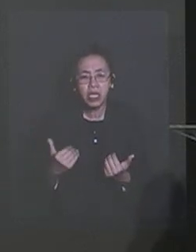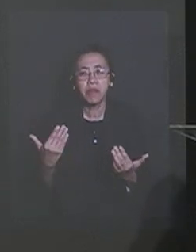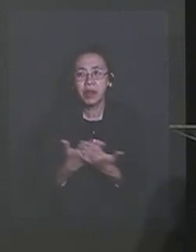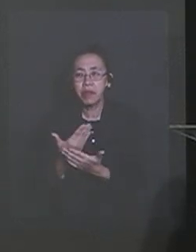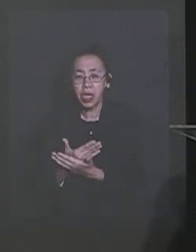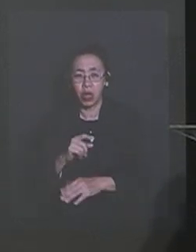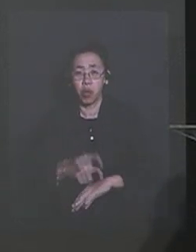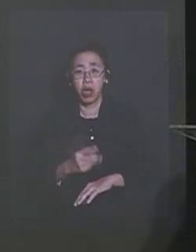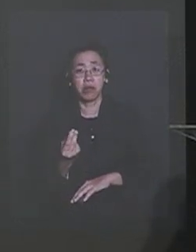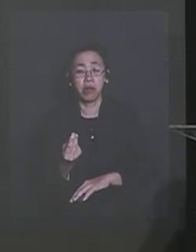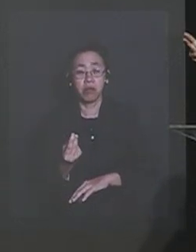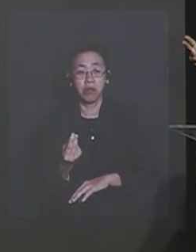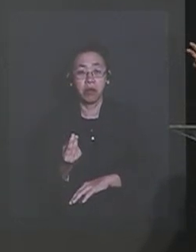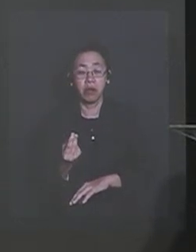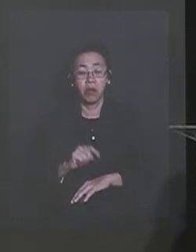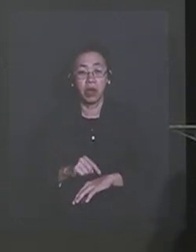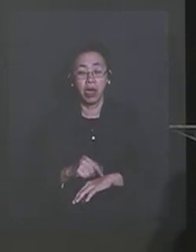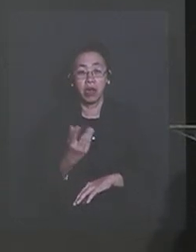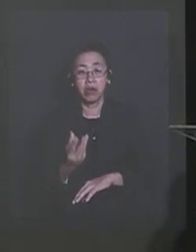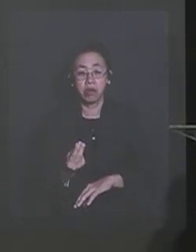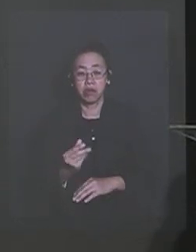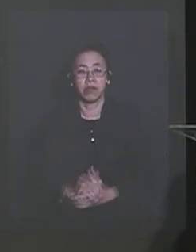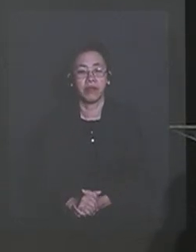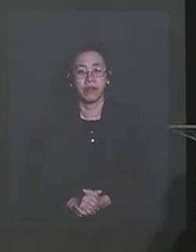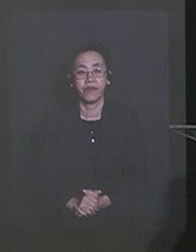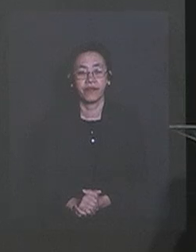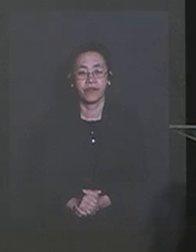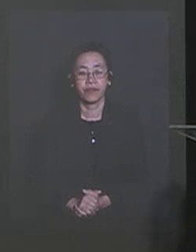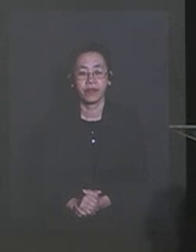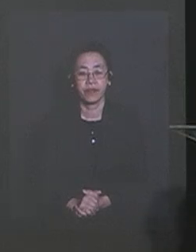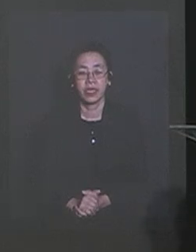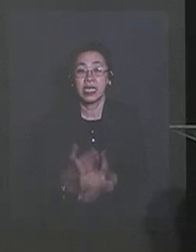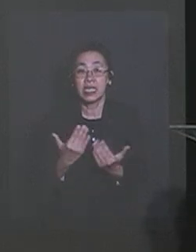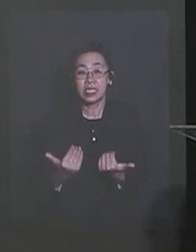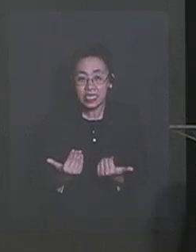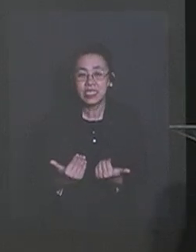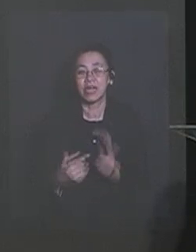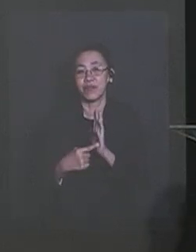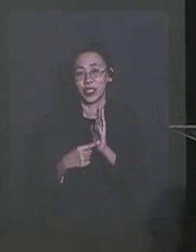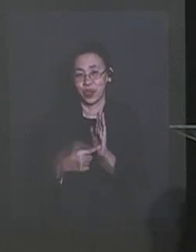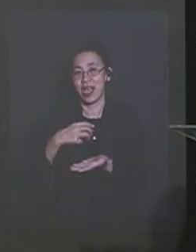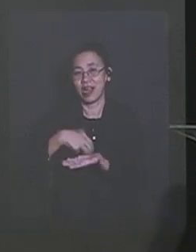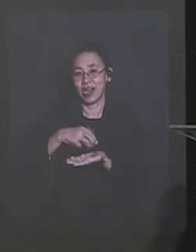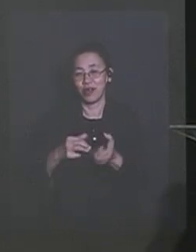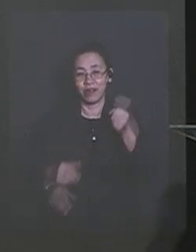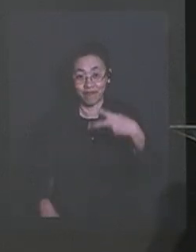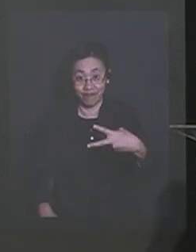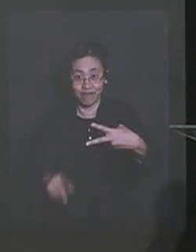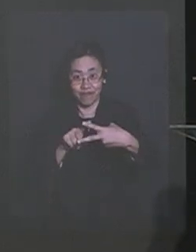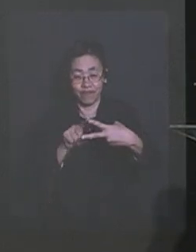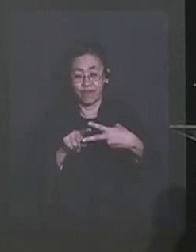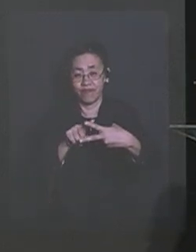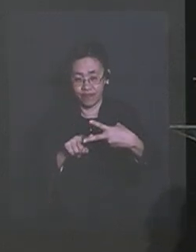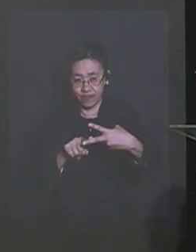I good? Okay. So I have just two kind of case study, sort of more specific examples. One being